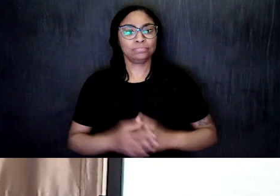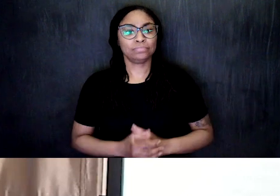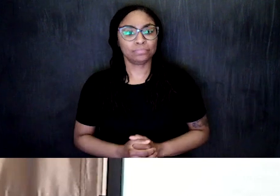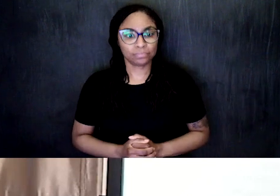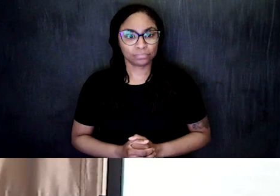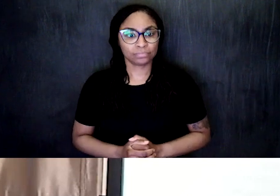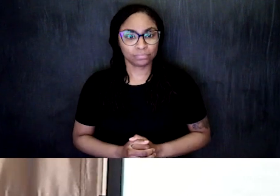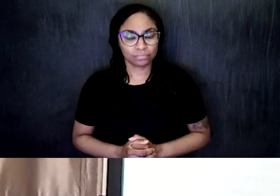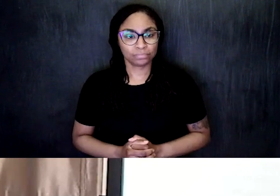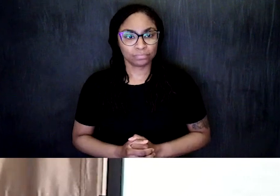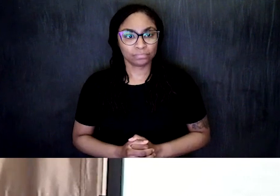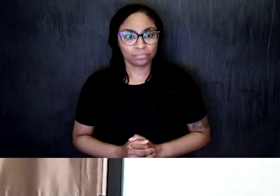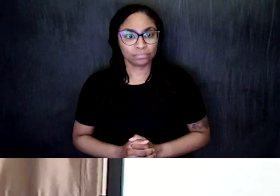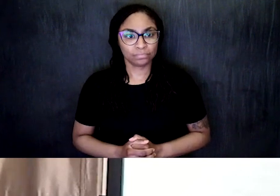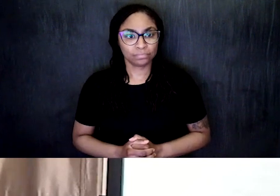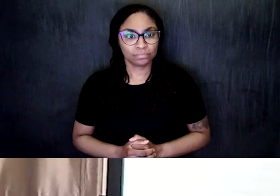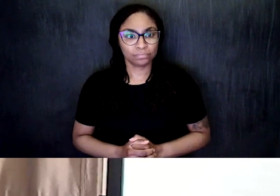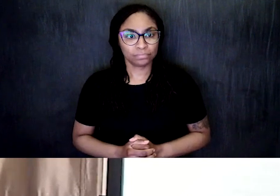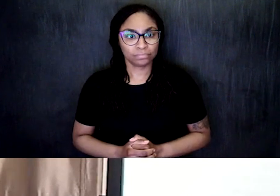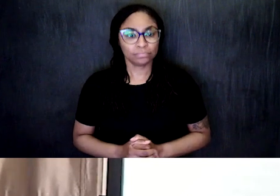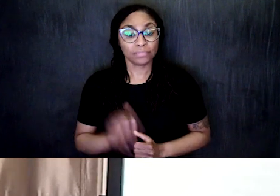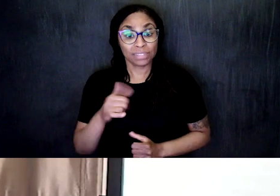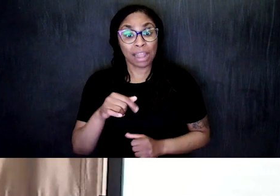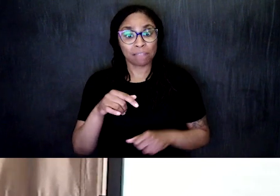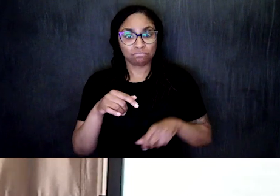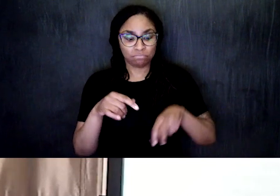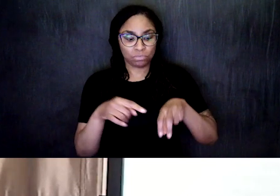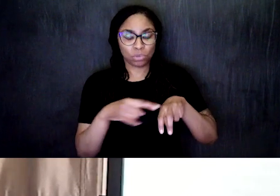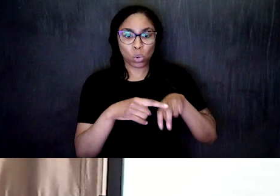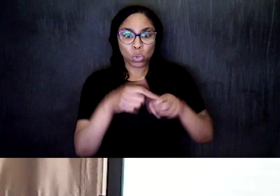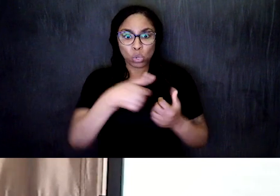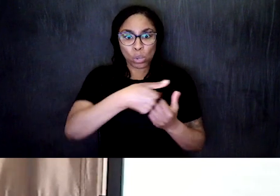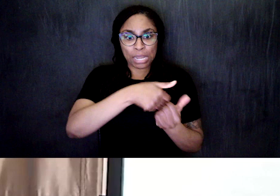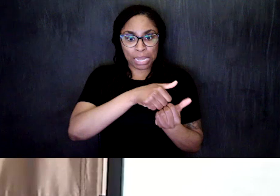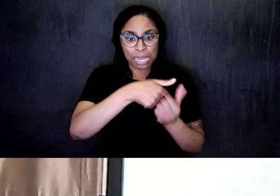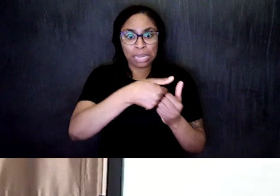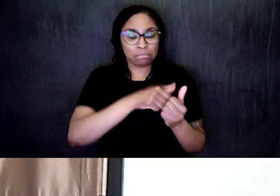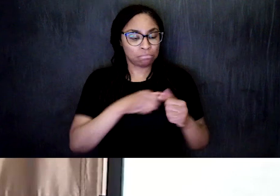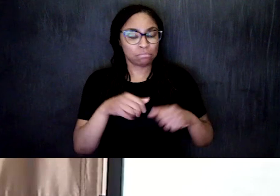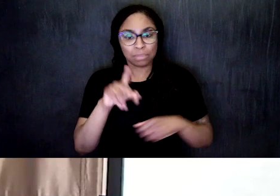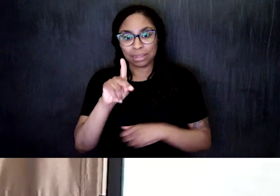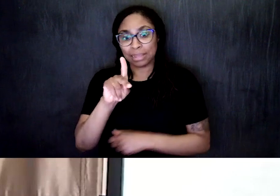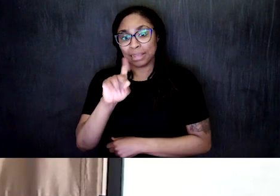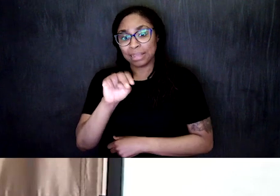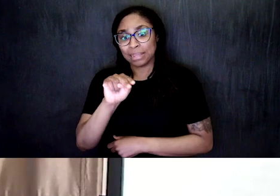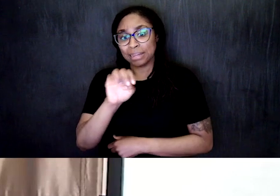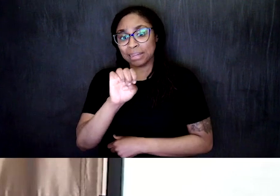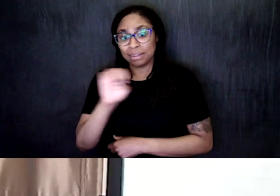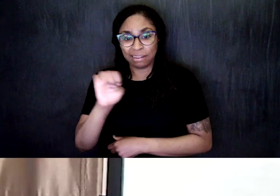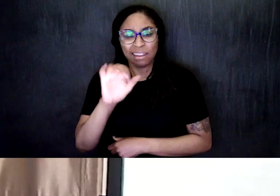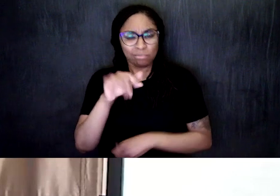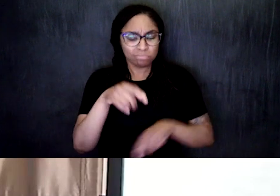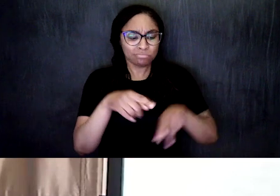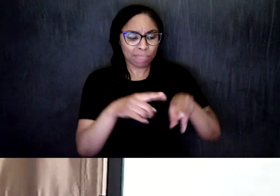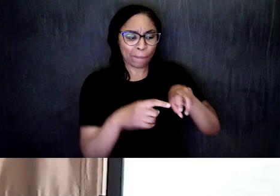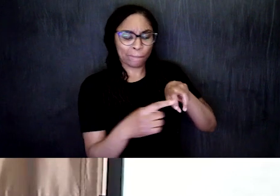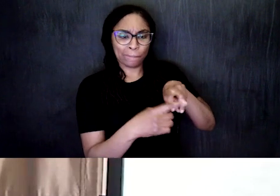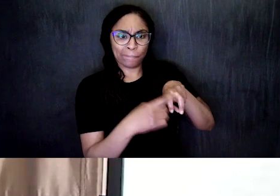in, extending through the foot, knee can be bent. And we're gonna find a focal point and 2